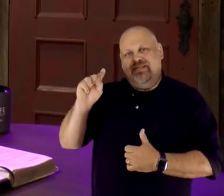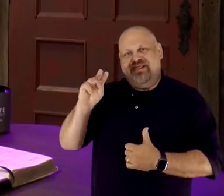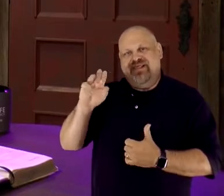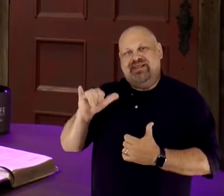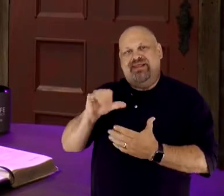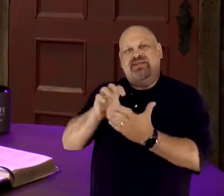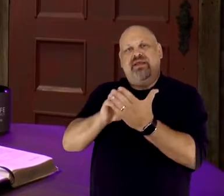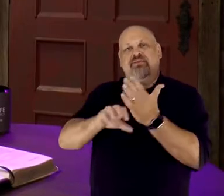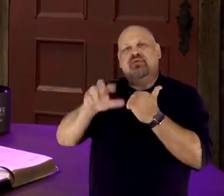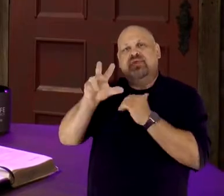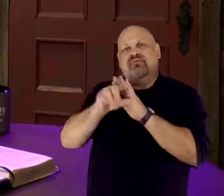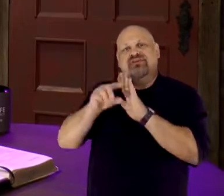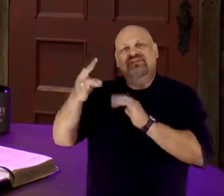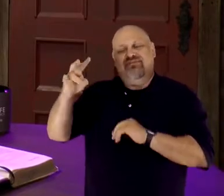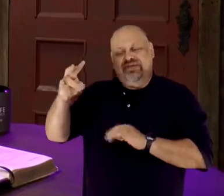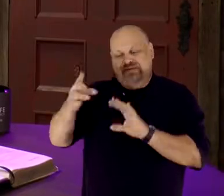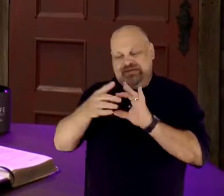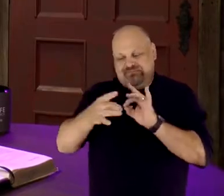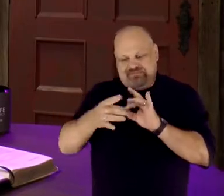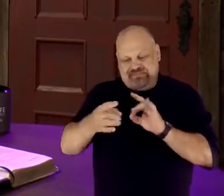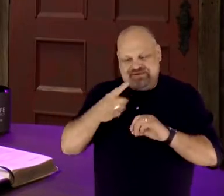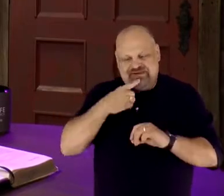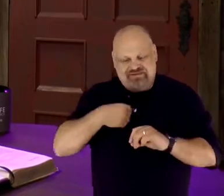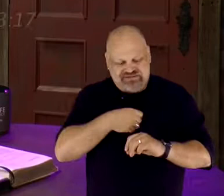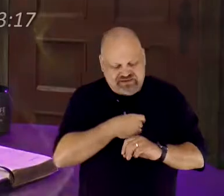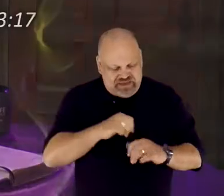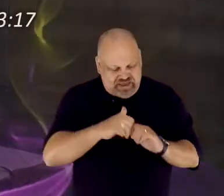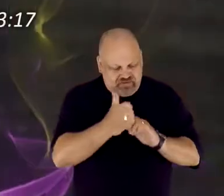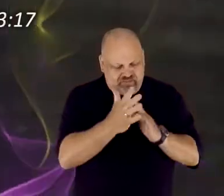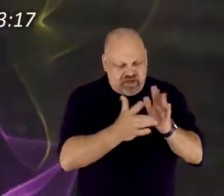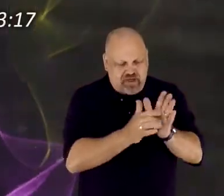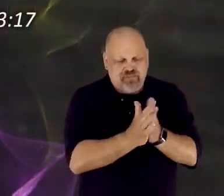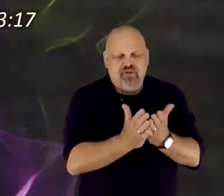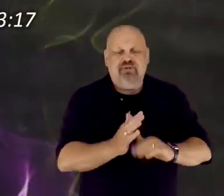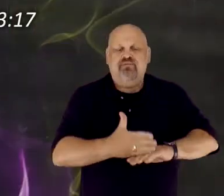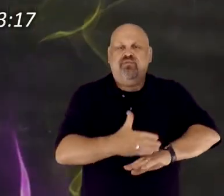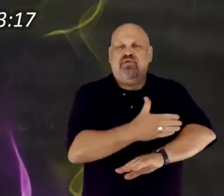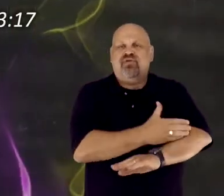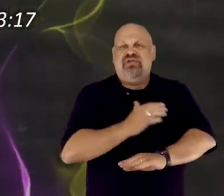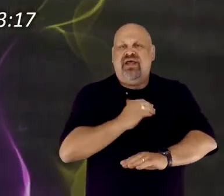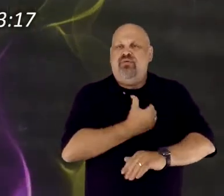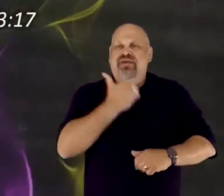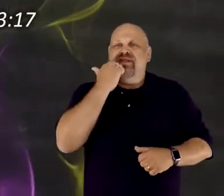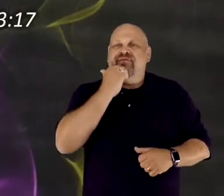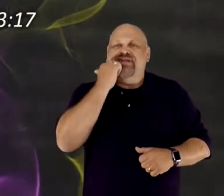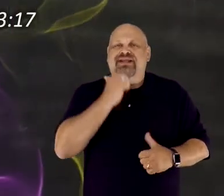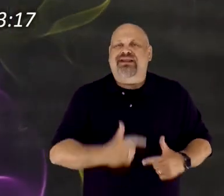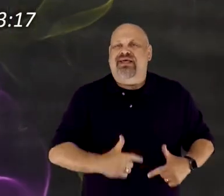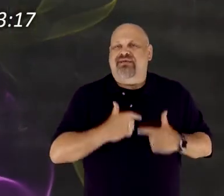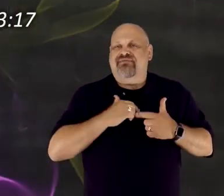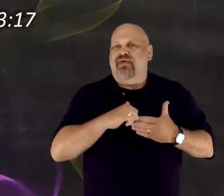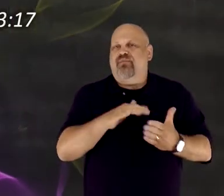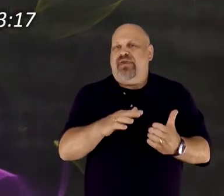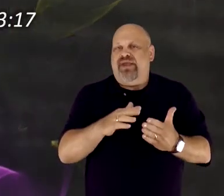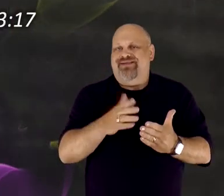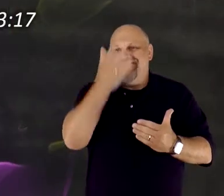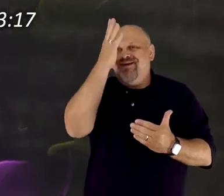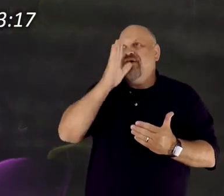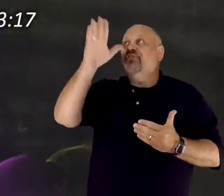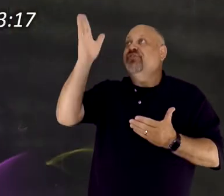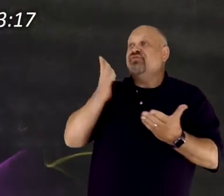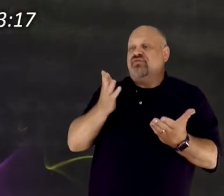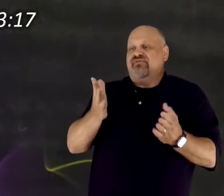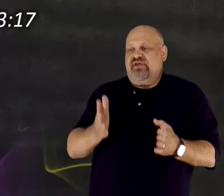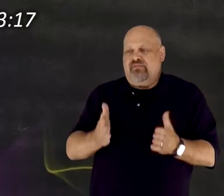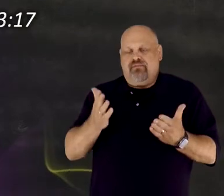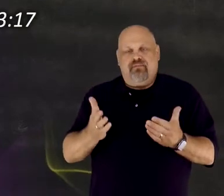3:17 tells us how the Bible improves our daily lives so that the servant of God may be thoroughly